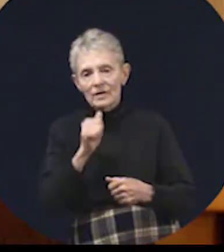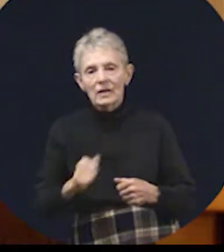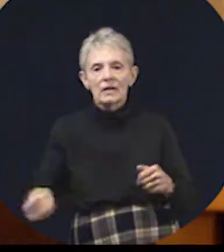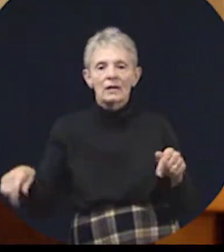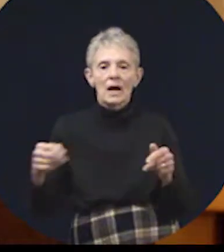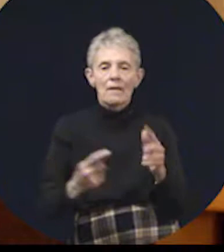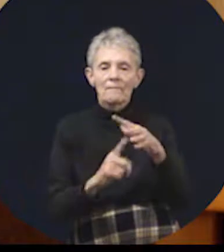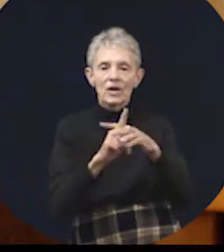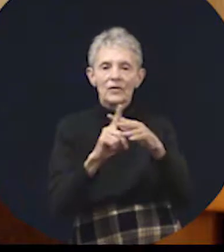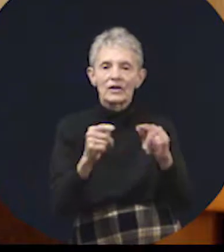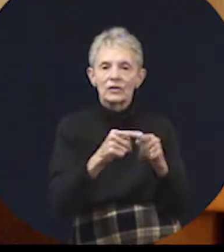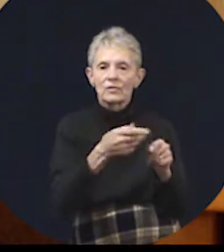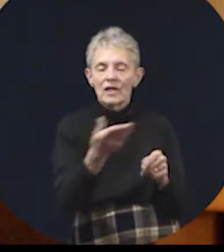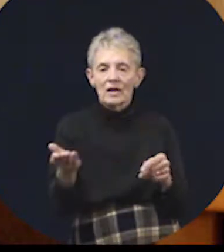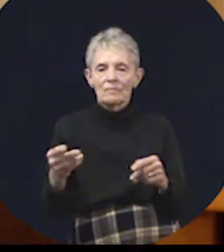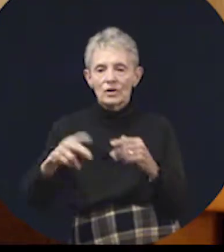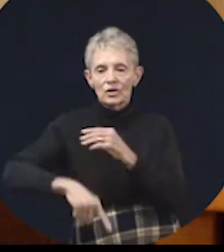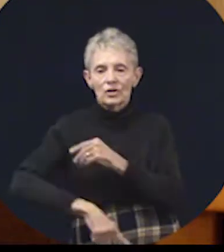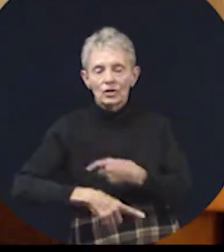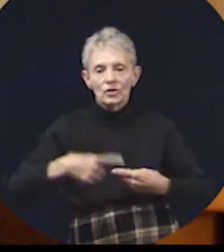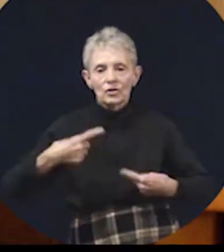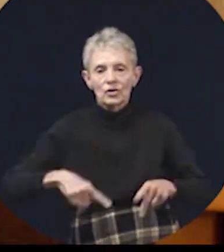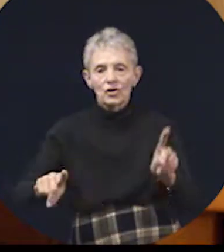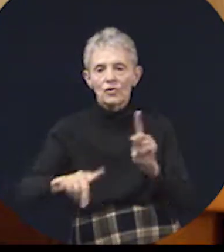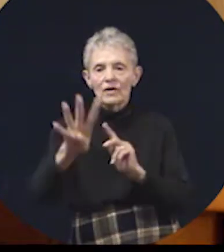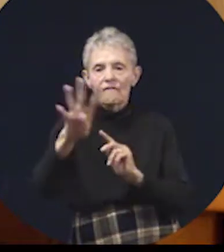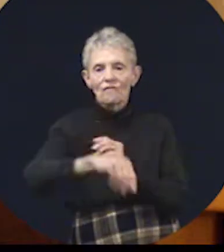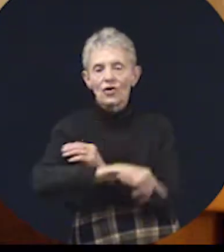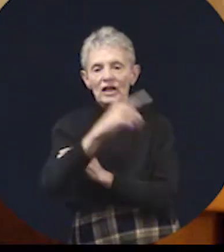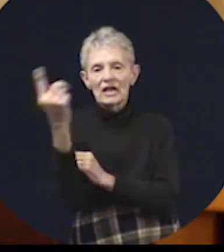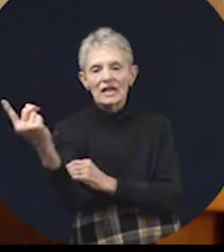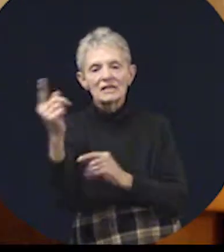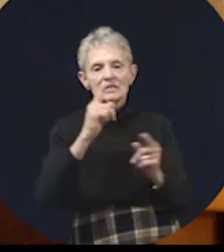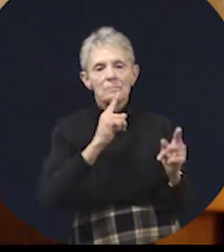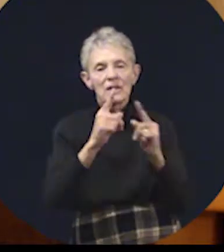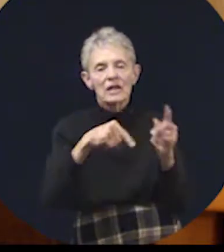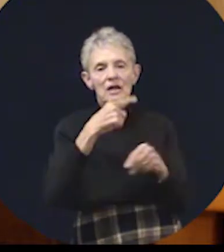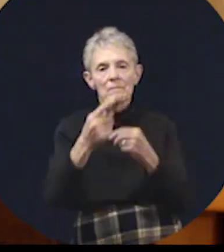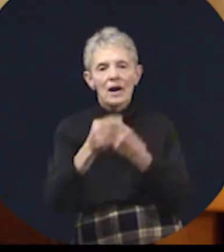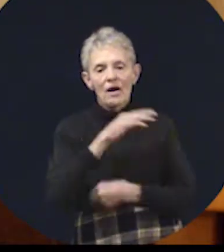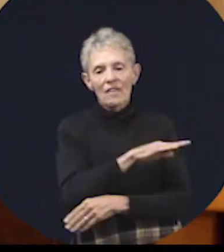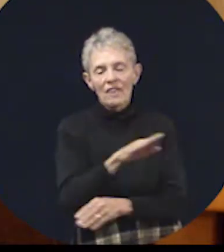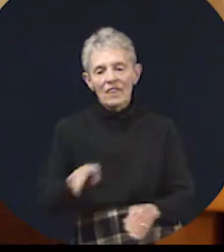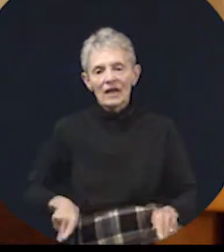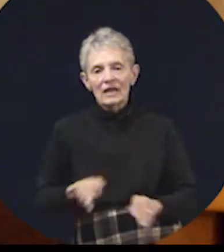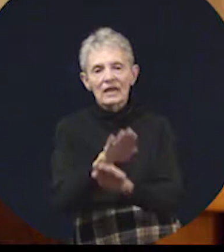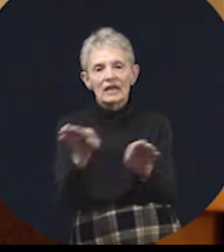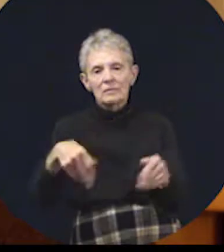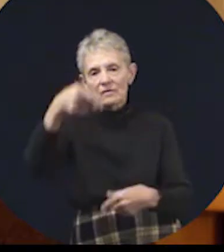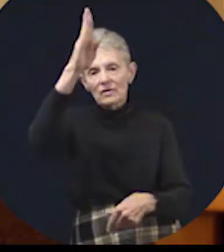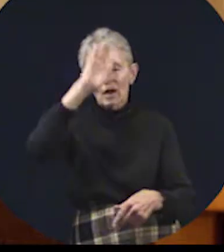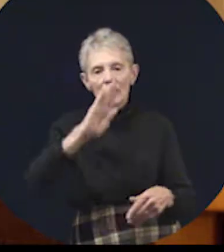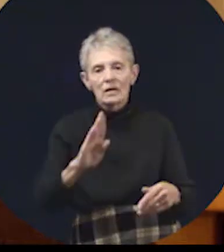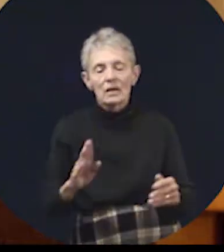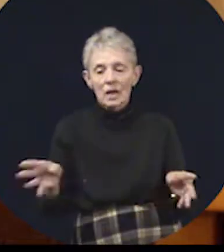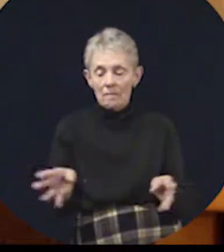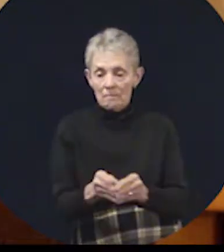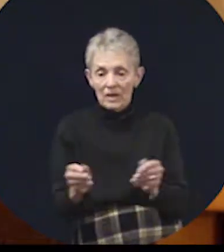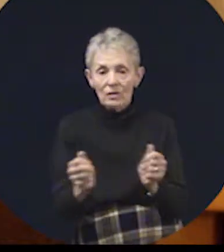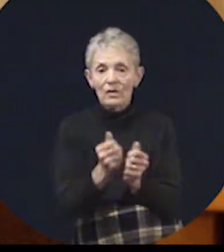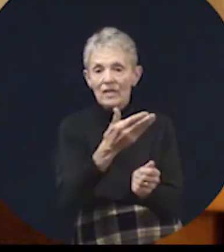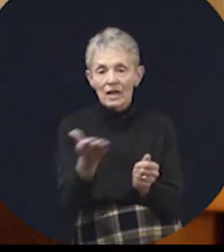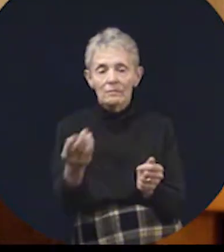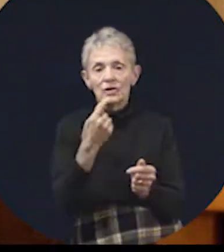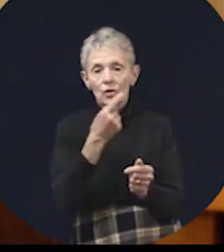them during 40 days and speaking about the kingdom of God. While meeting with them, he enjoined them not to depart